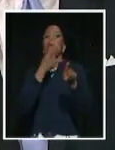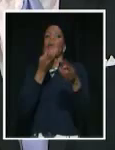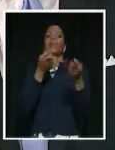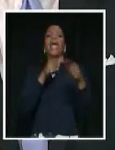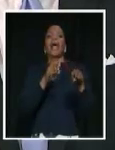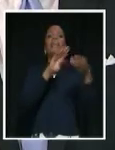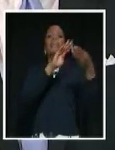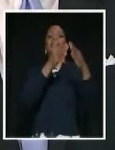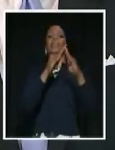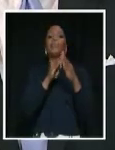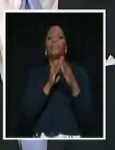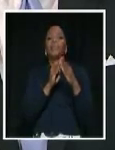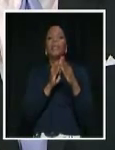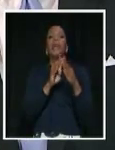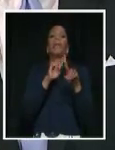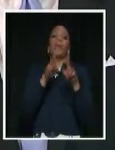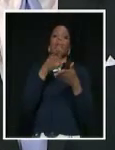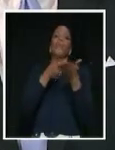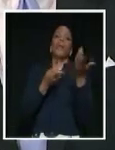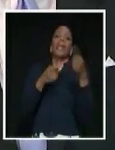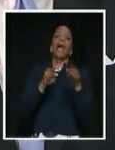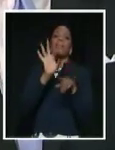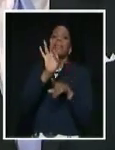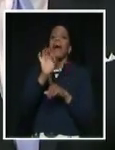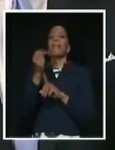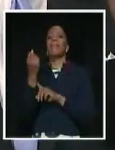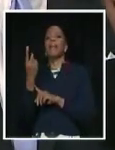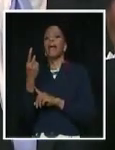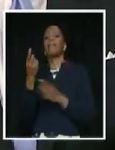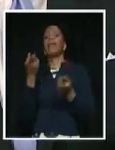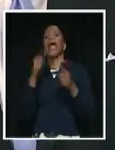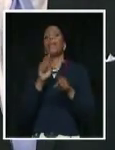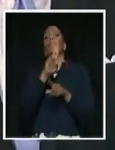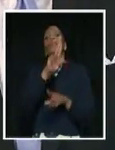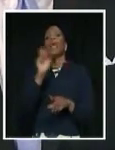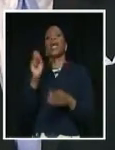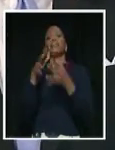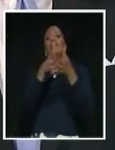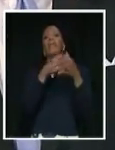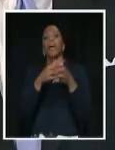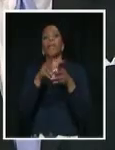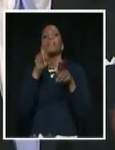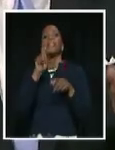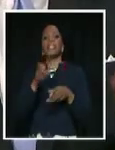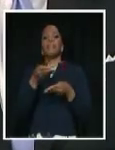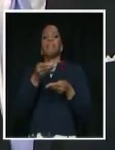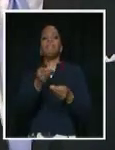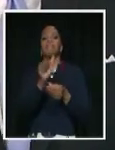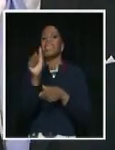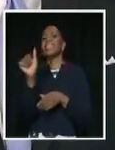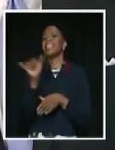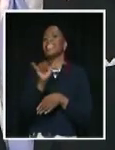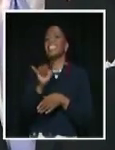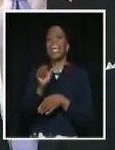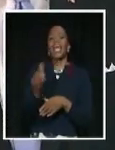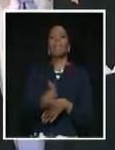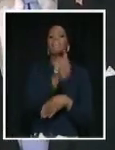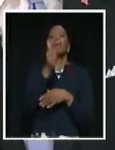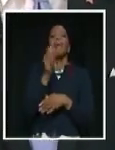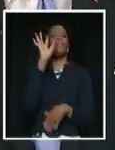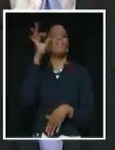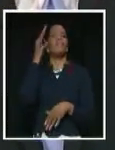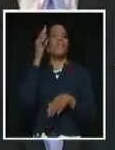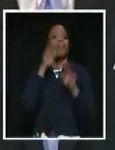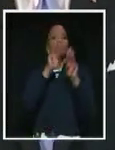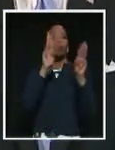city of New York. What happened on 9/11 happened to the United States of America. So it needs to be treated just like the Smithsonian and all the other federal-related museums.